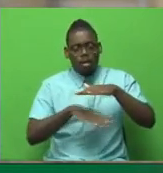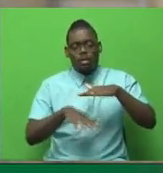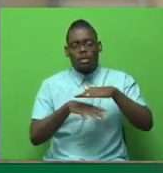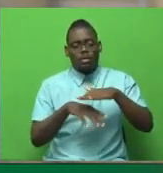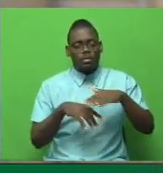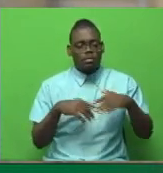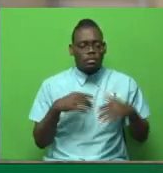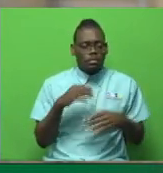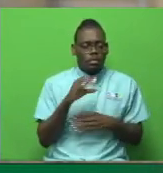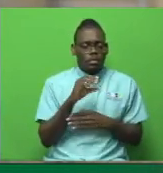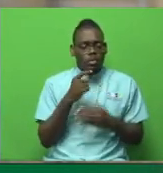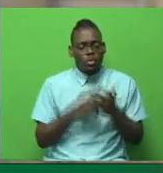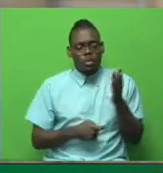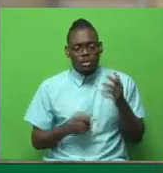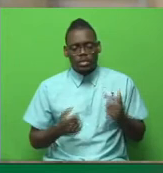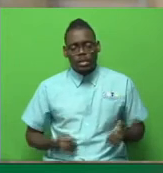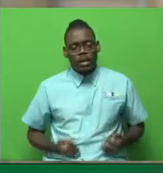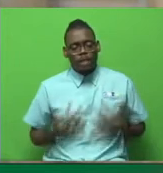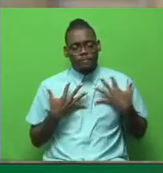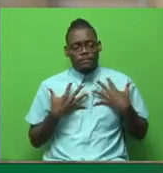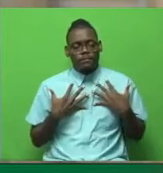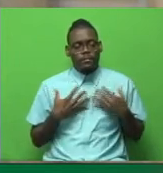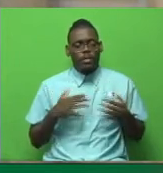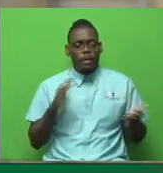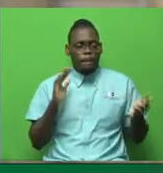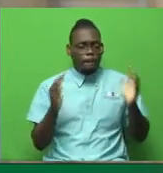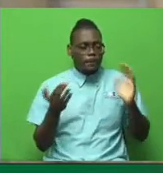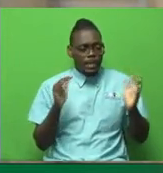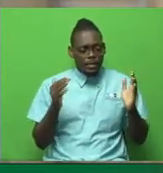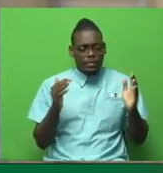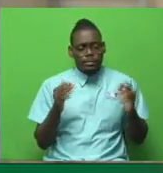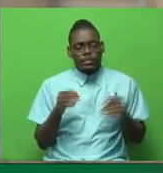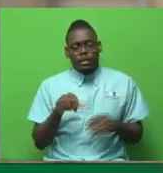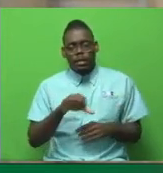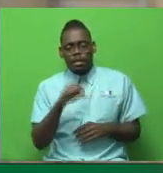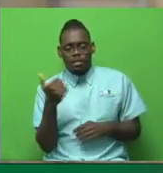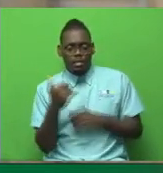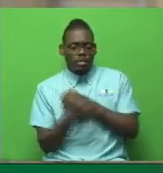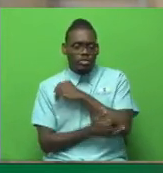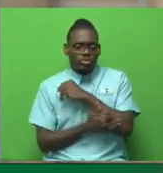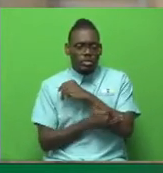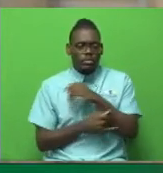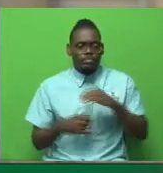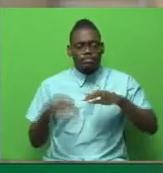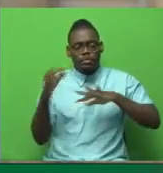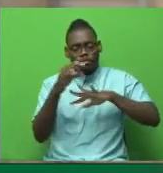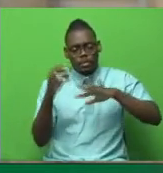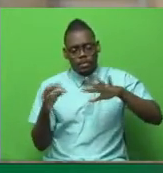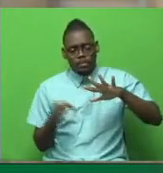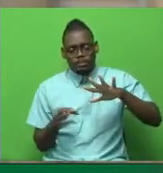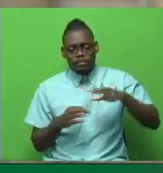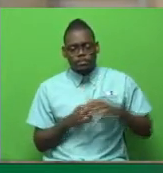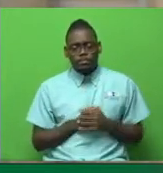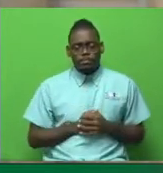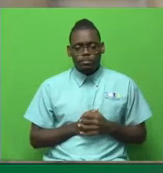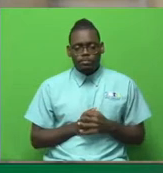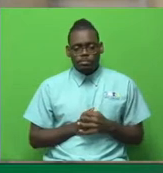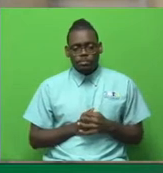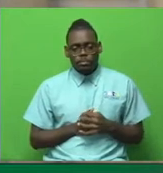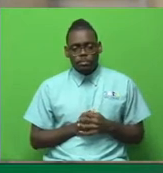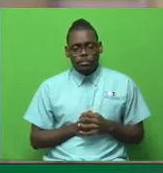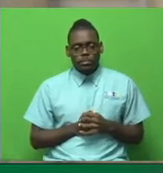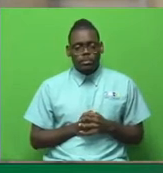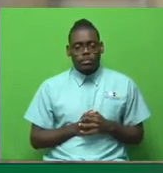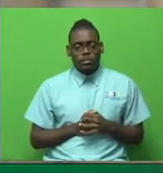speaker facts not feelings unfortunately Mr Deputy speaker a lot of these